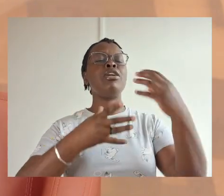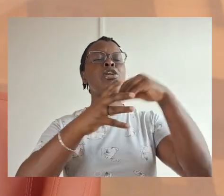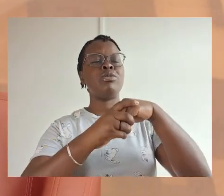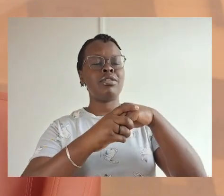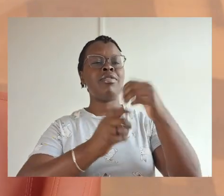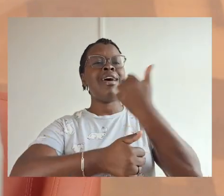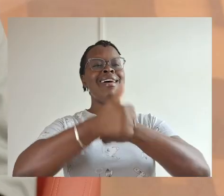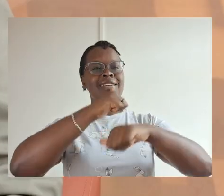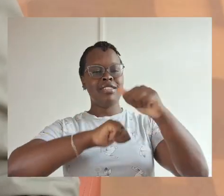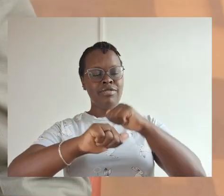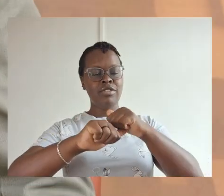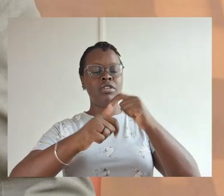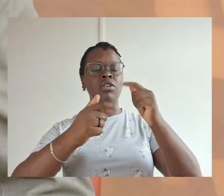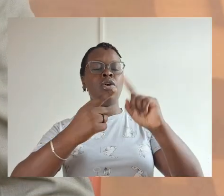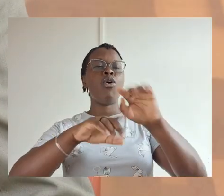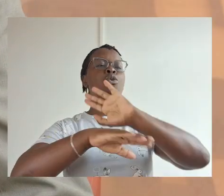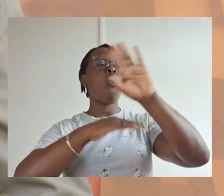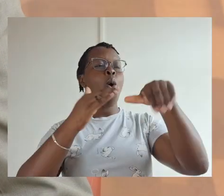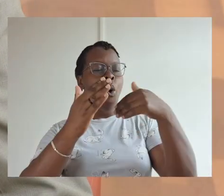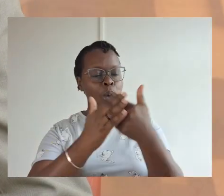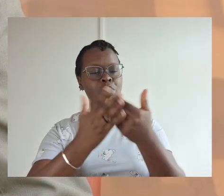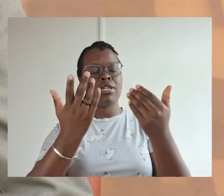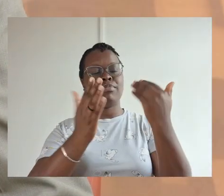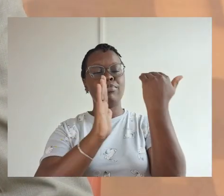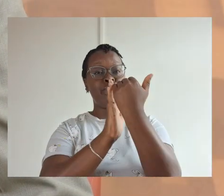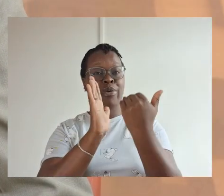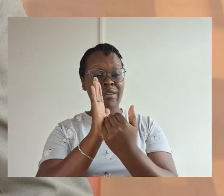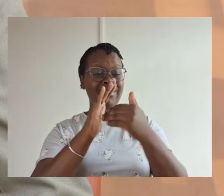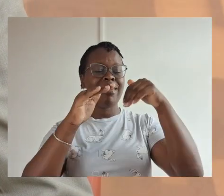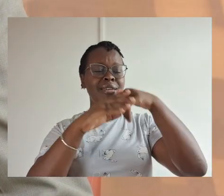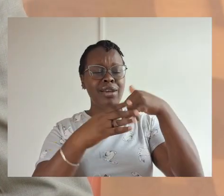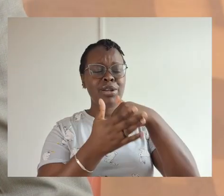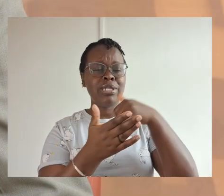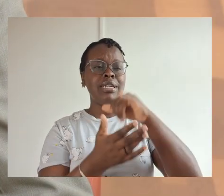inclusive activities on all its projects, including the ICT,